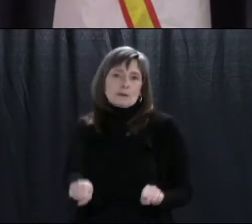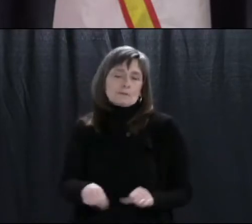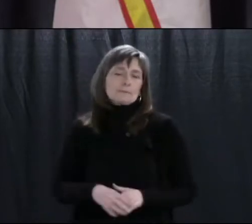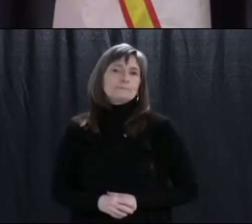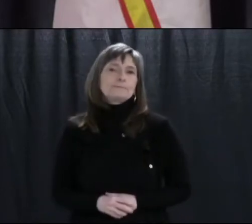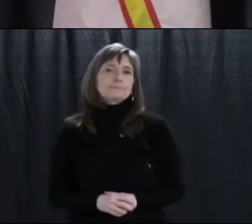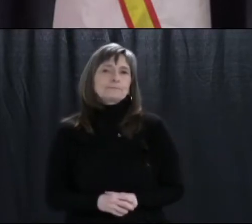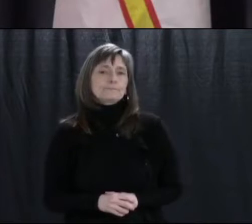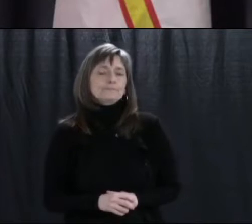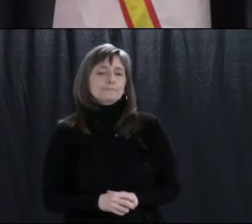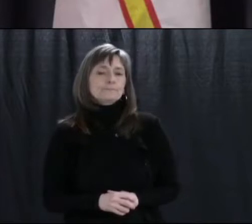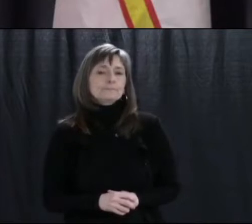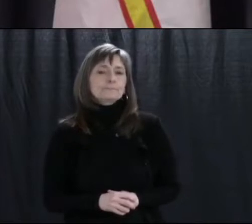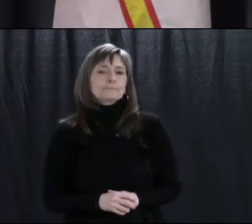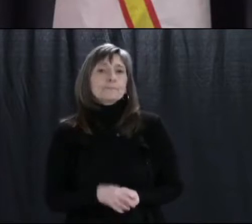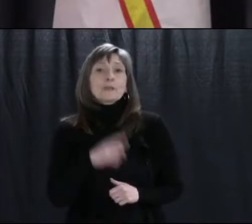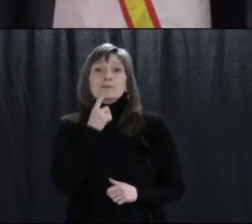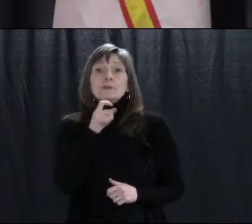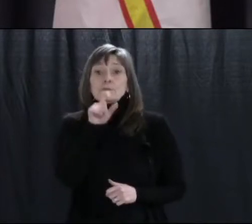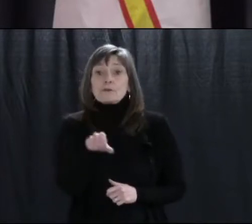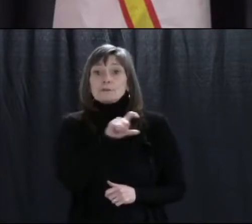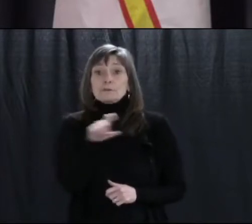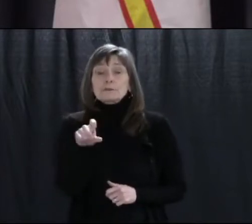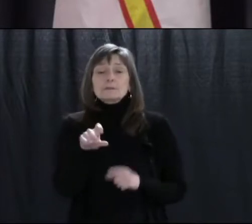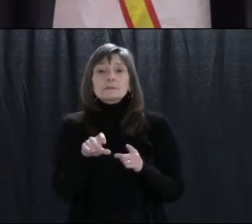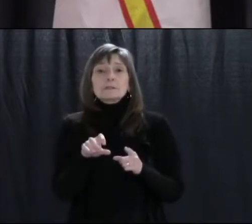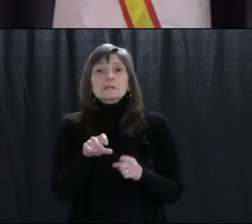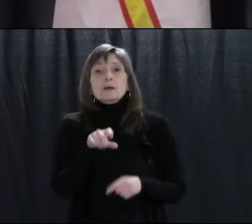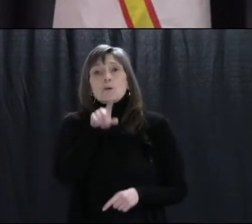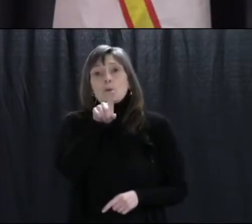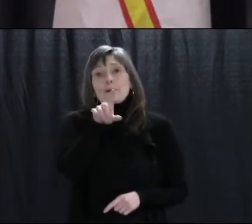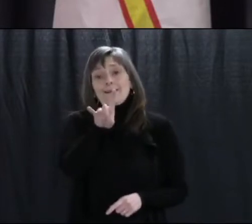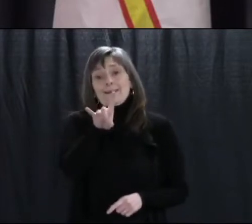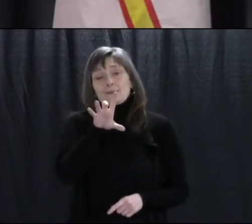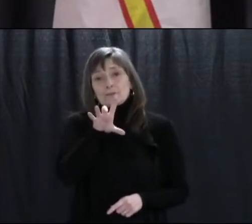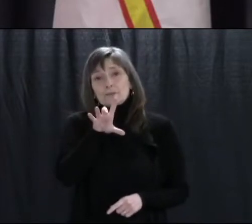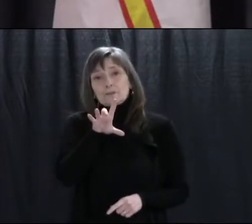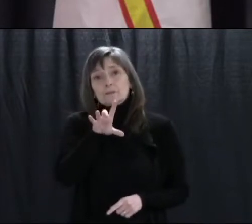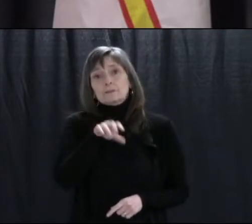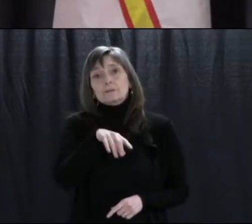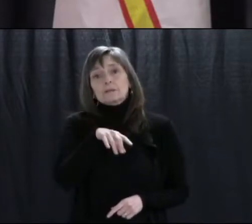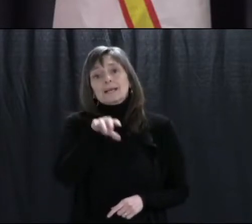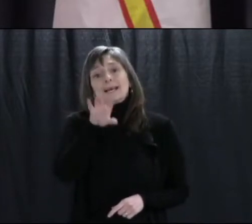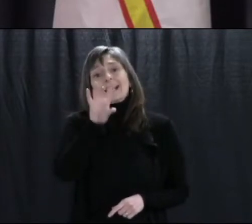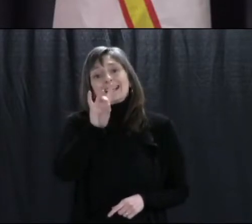COVID-19. The Red Cross call line is